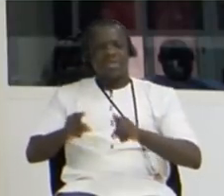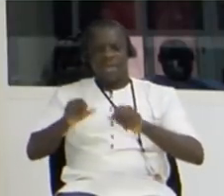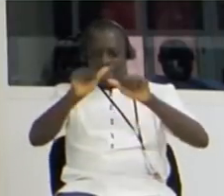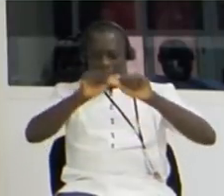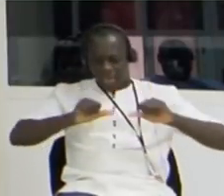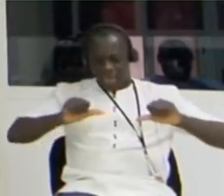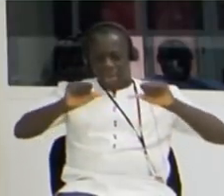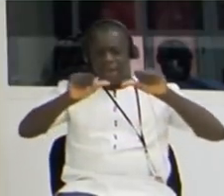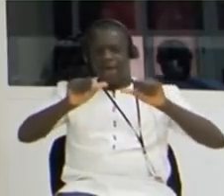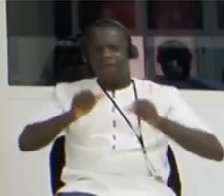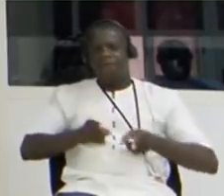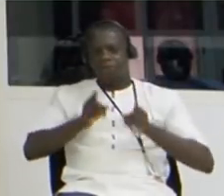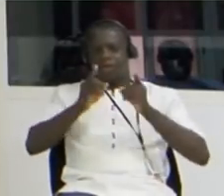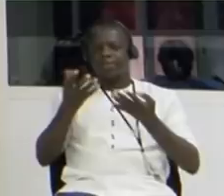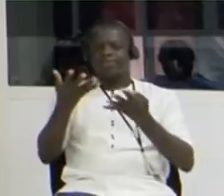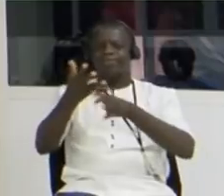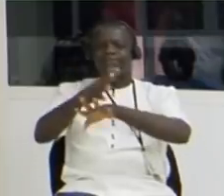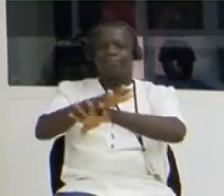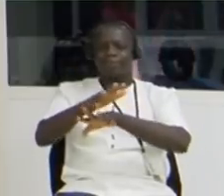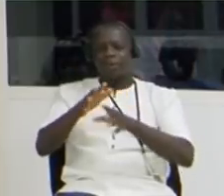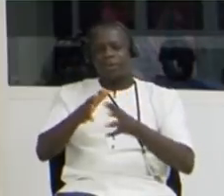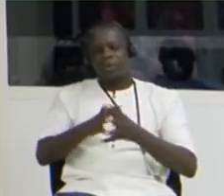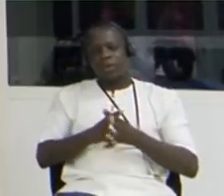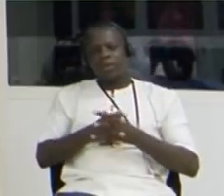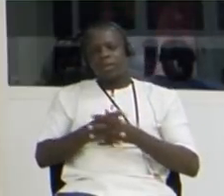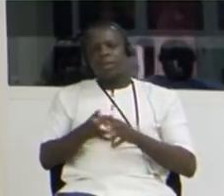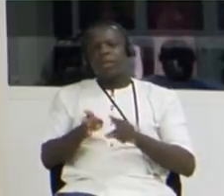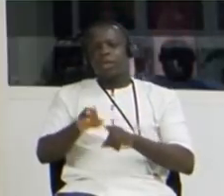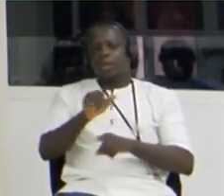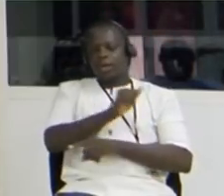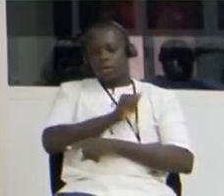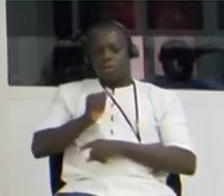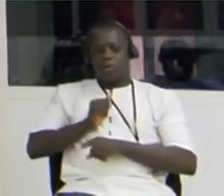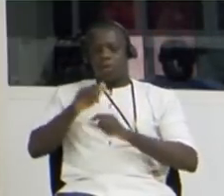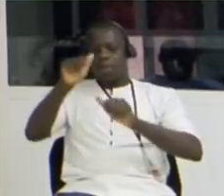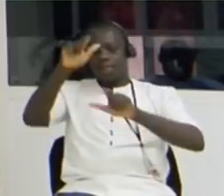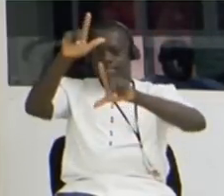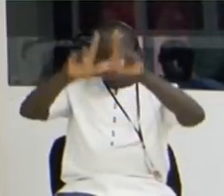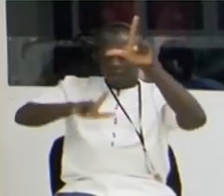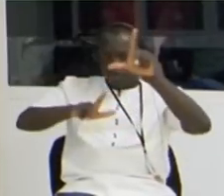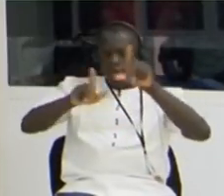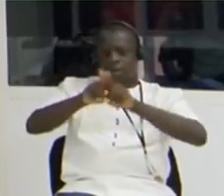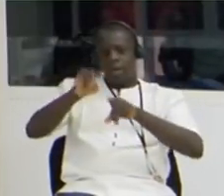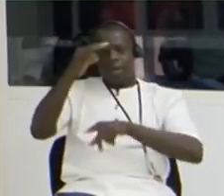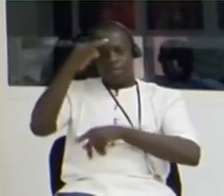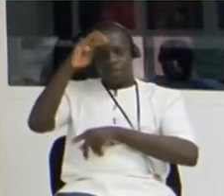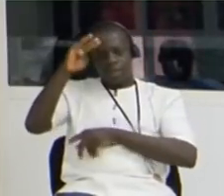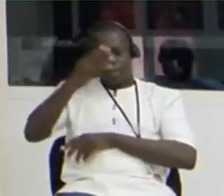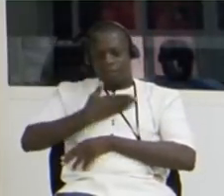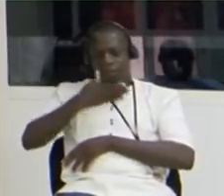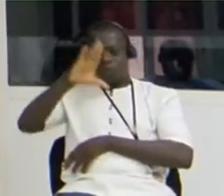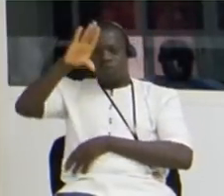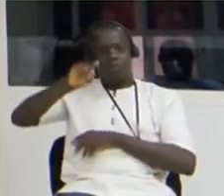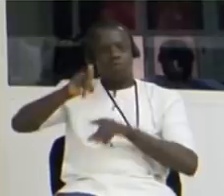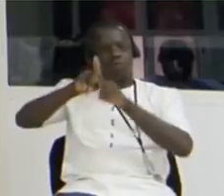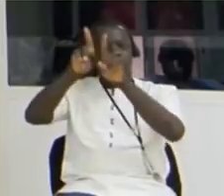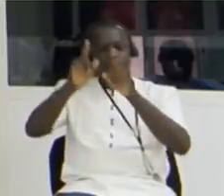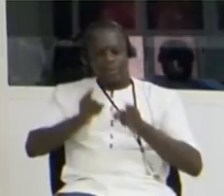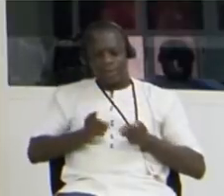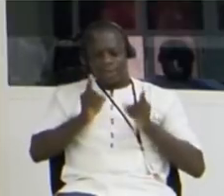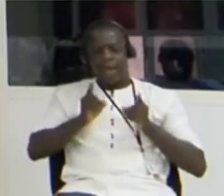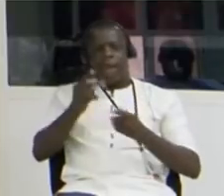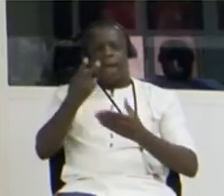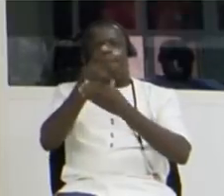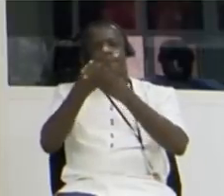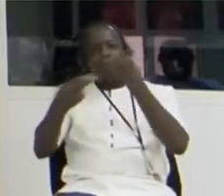issues that we deal at our level at the ministry has to deal with gender, both boys